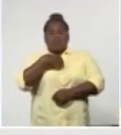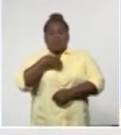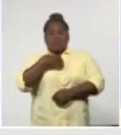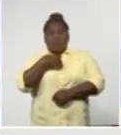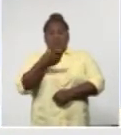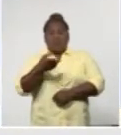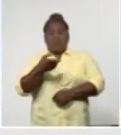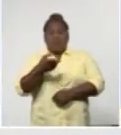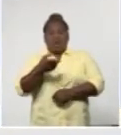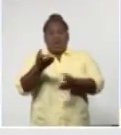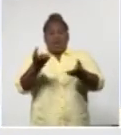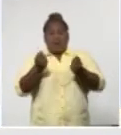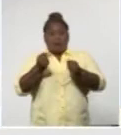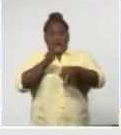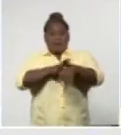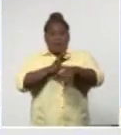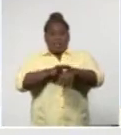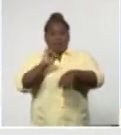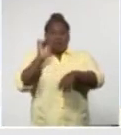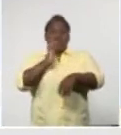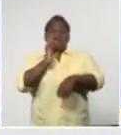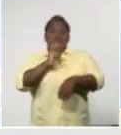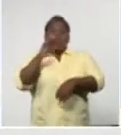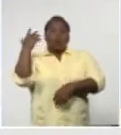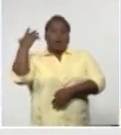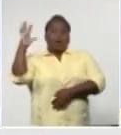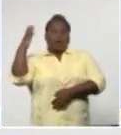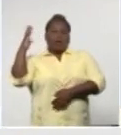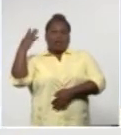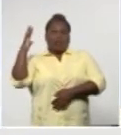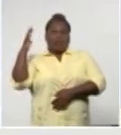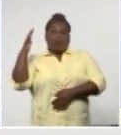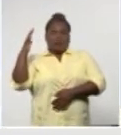acquired the disease abroad remains unchanged.